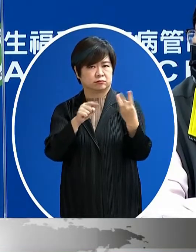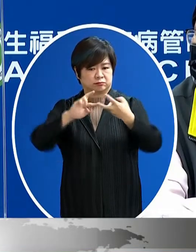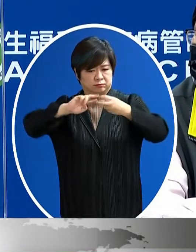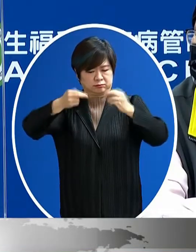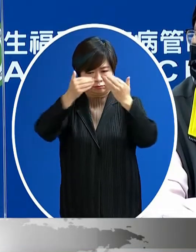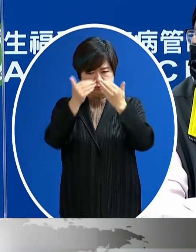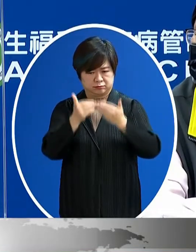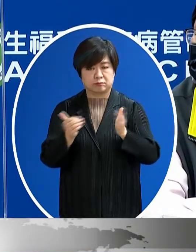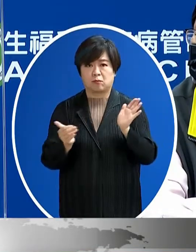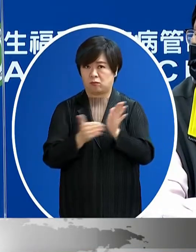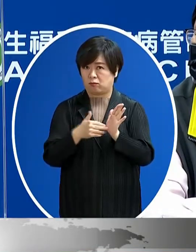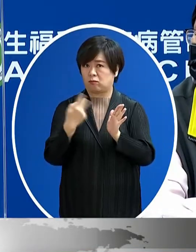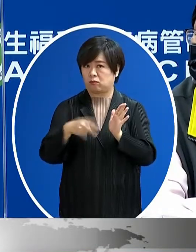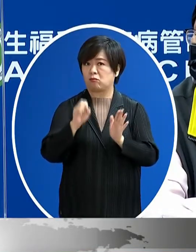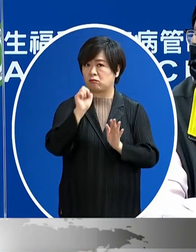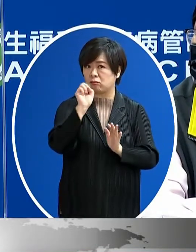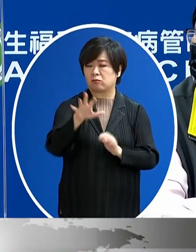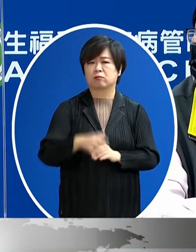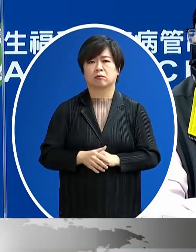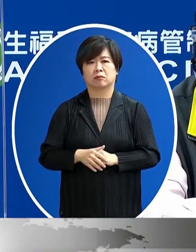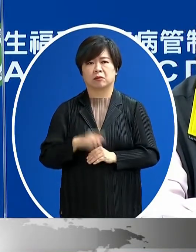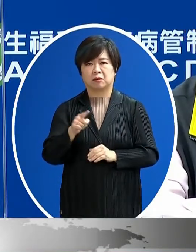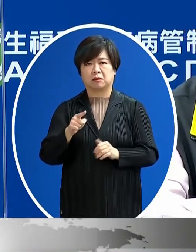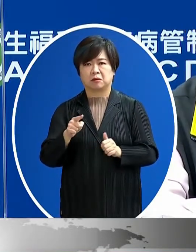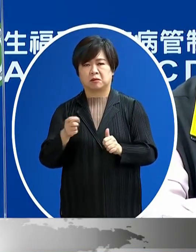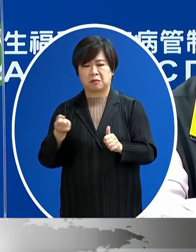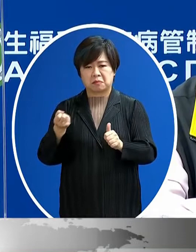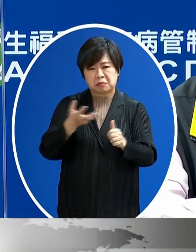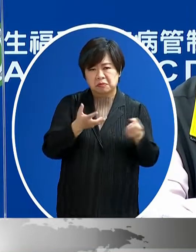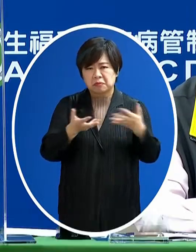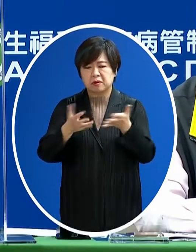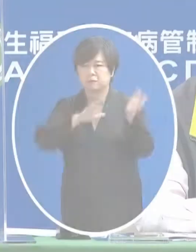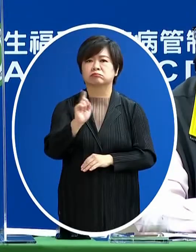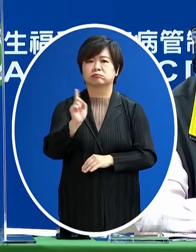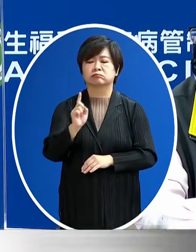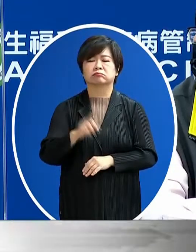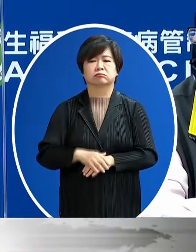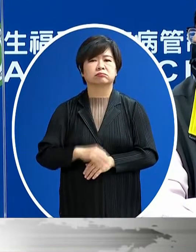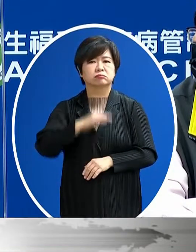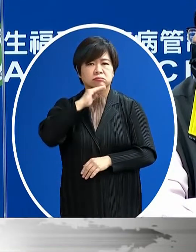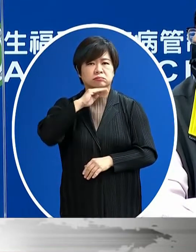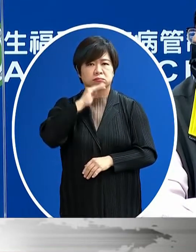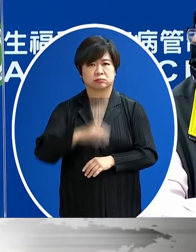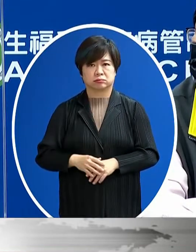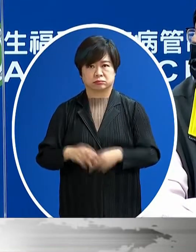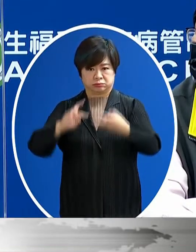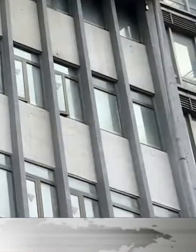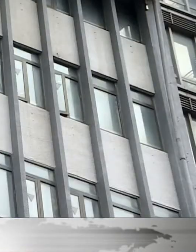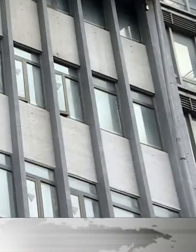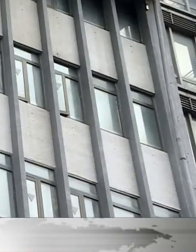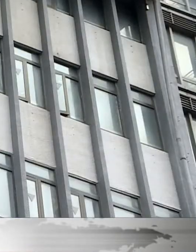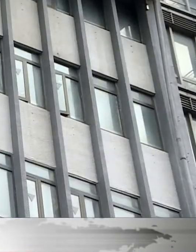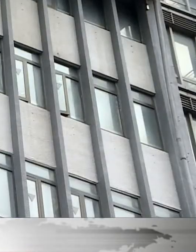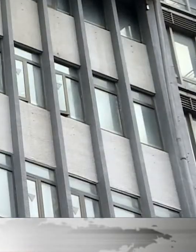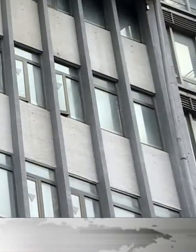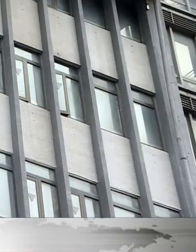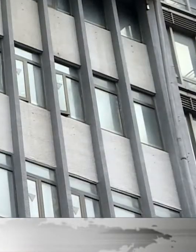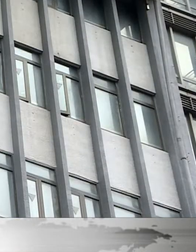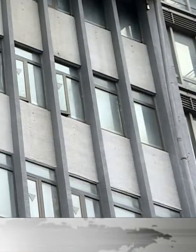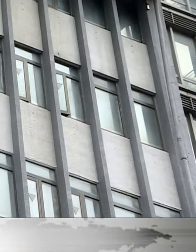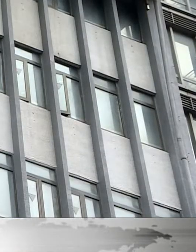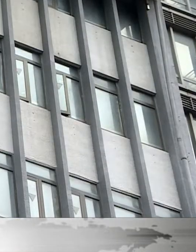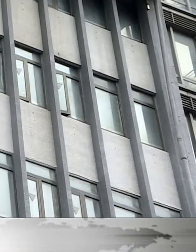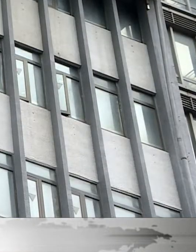if they have the same sequence, that could mean that it was a cluster infection at the quarantine hotel. The hotel was vacated on Wednesday. According to the